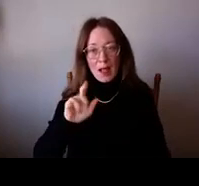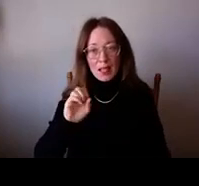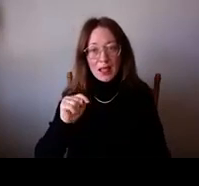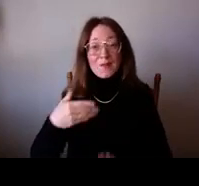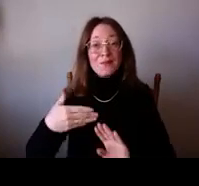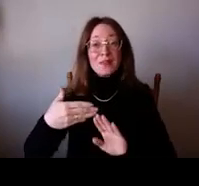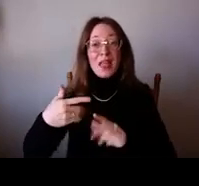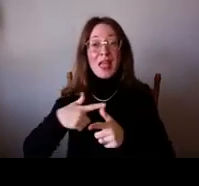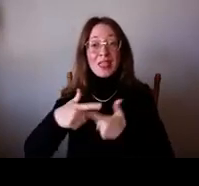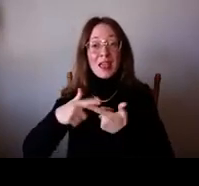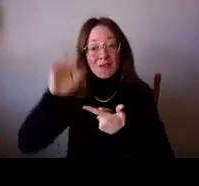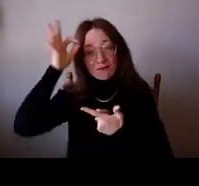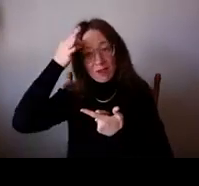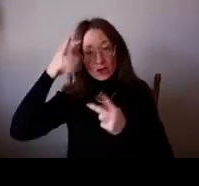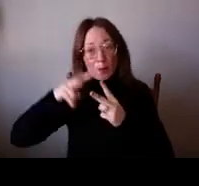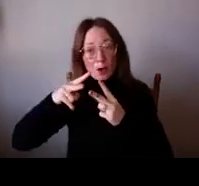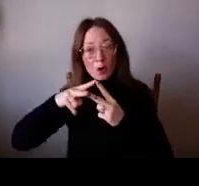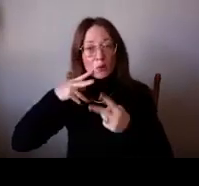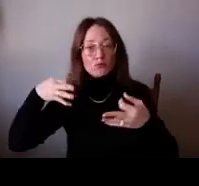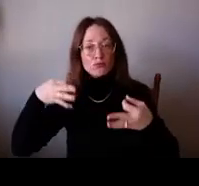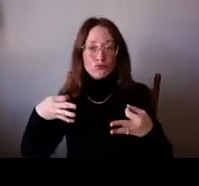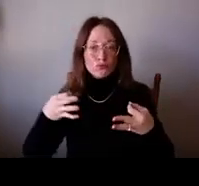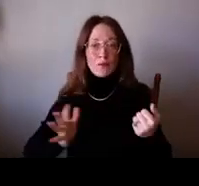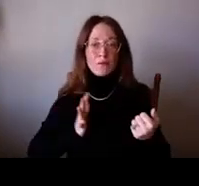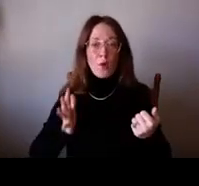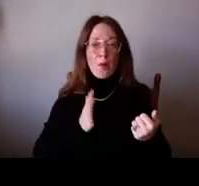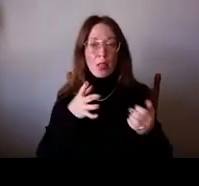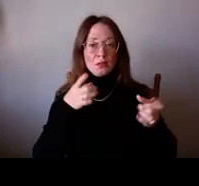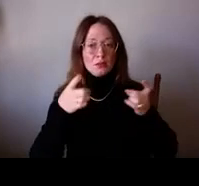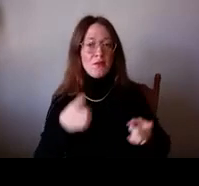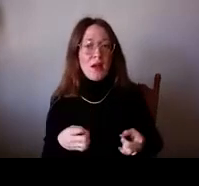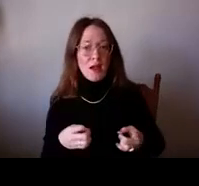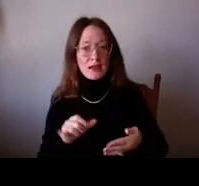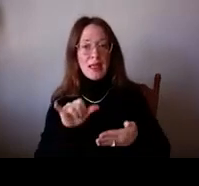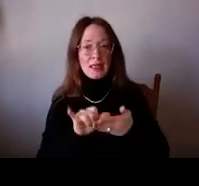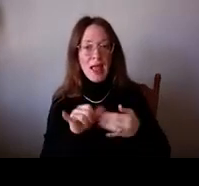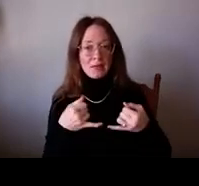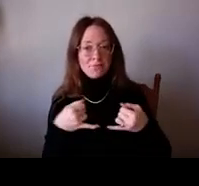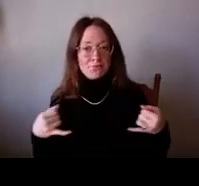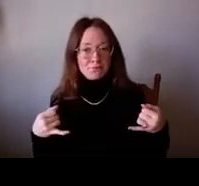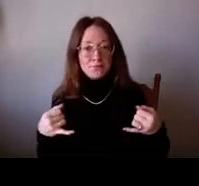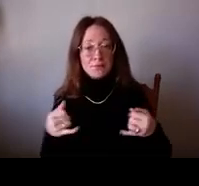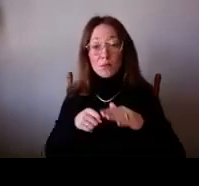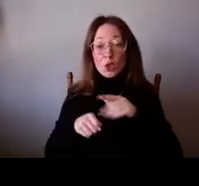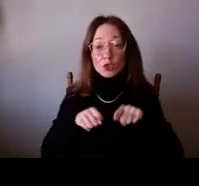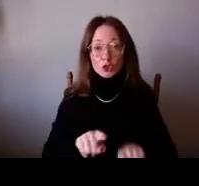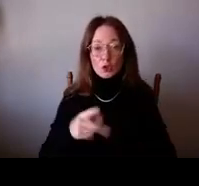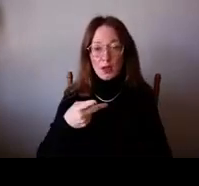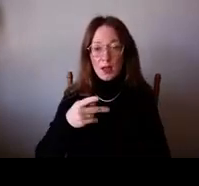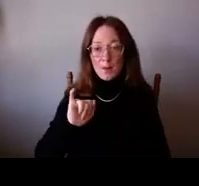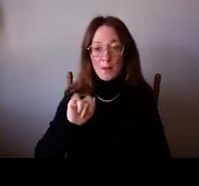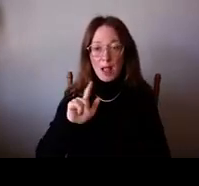formally through the rulemaking process. During the pilot, The Department of Labor and Education are